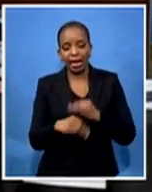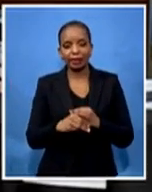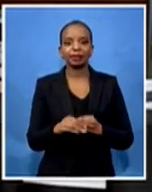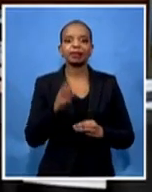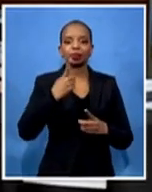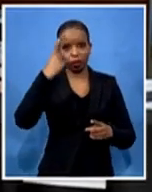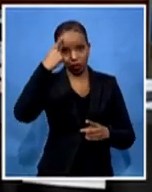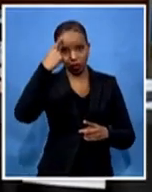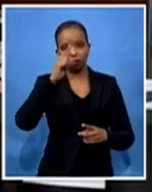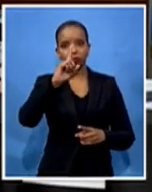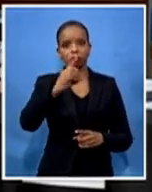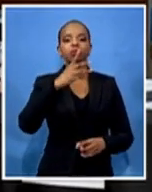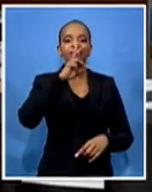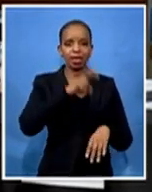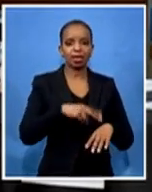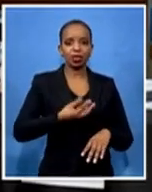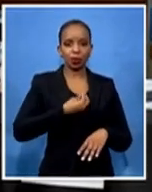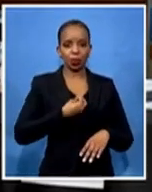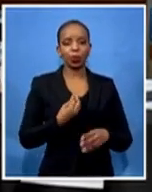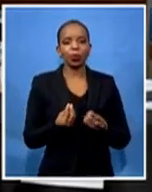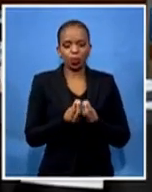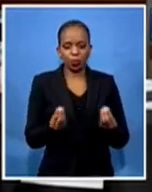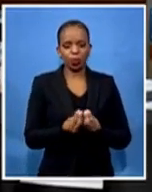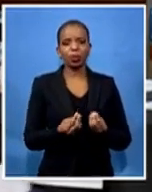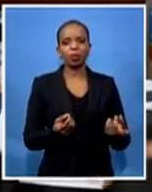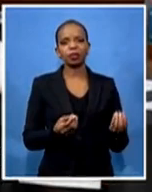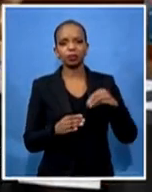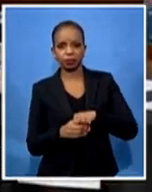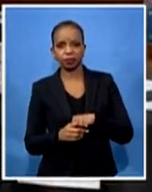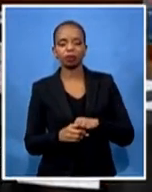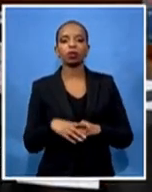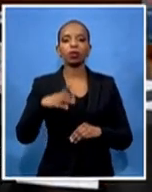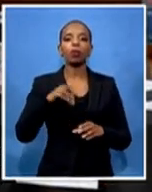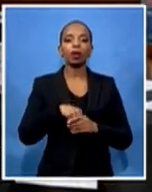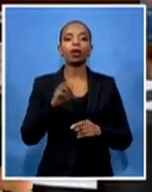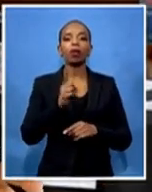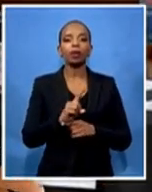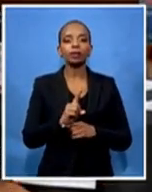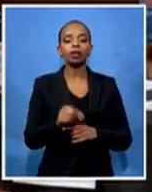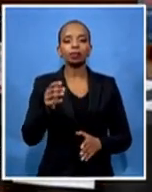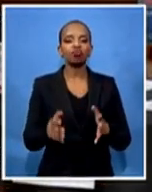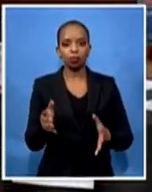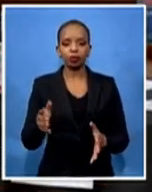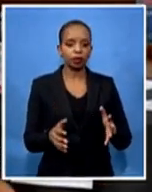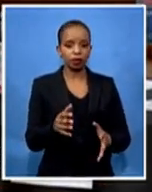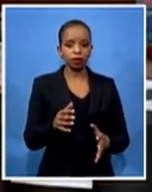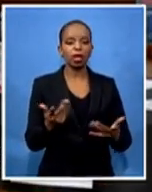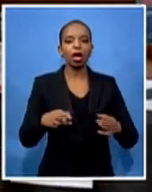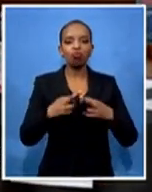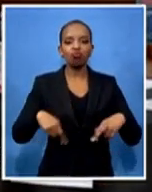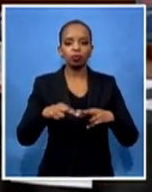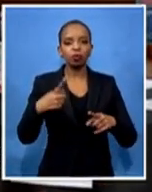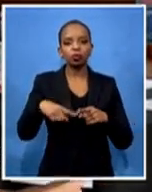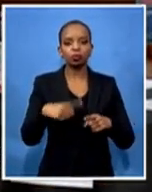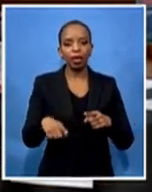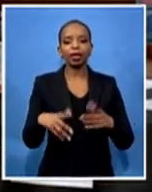robotics, drones, and playing with the games. Now, if you look at the tables here, those are all the robotic sets that the kids will be